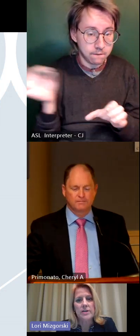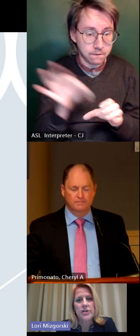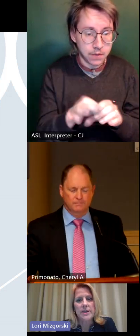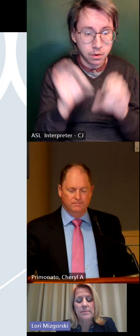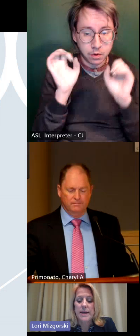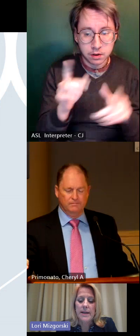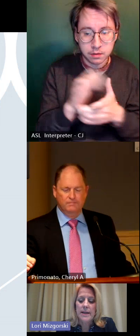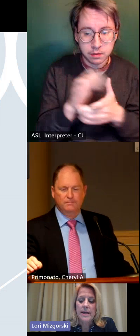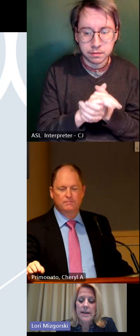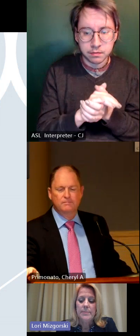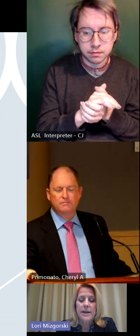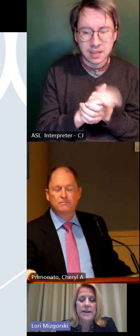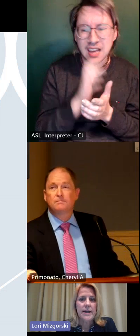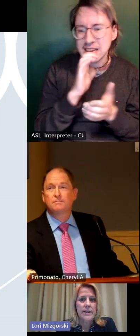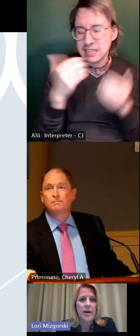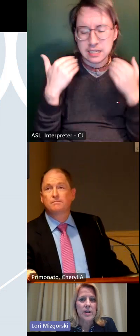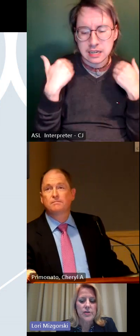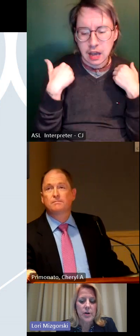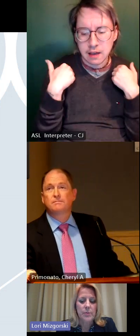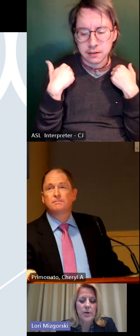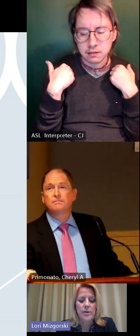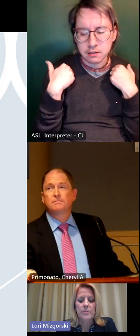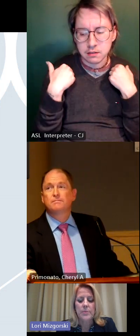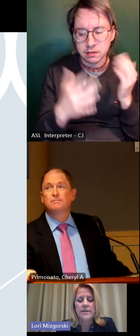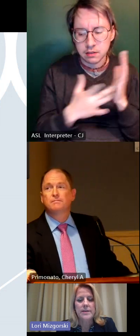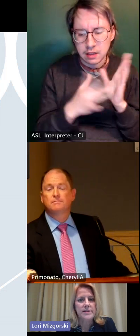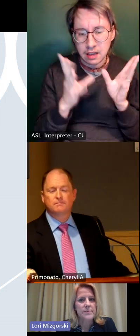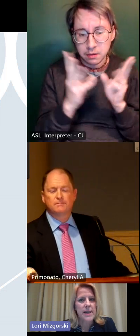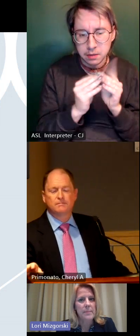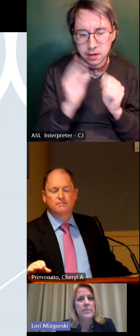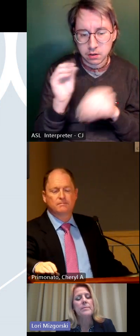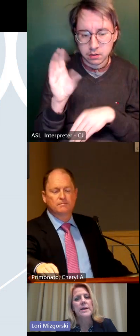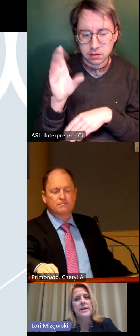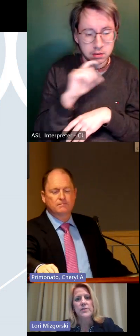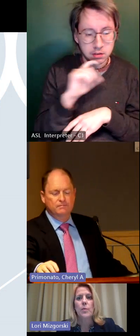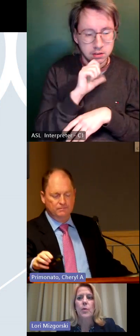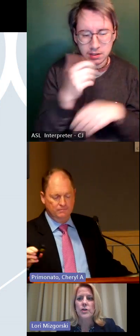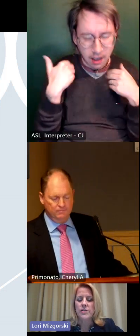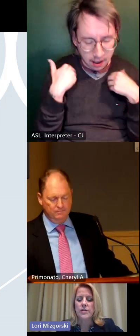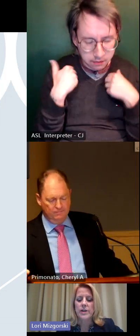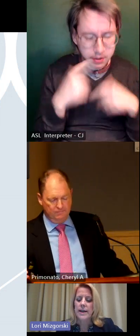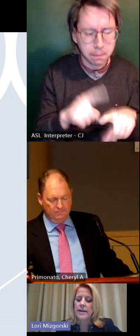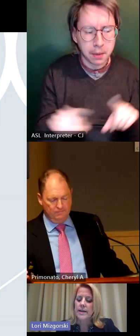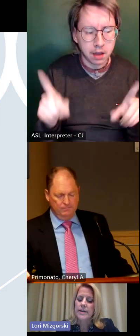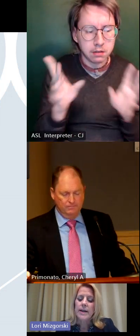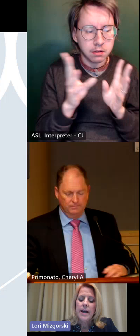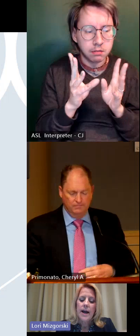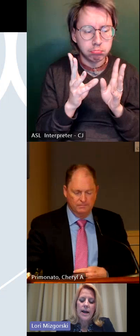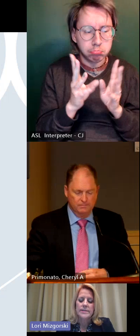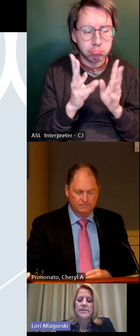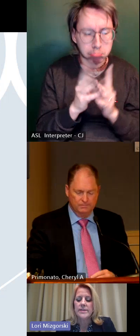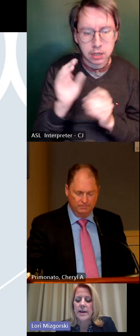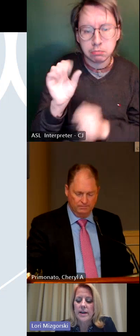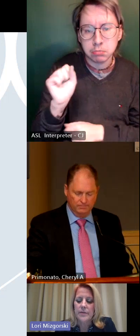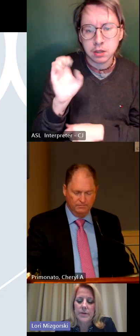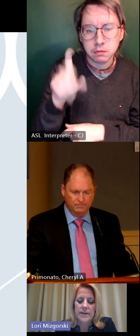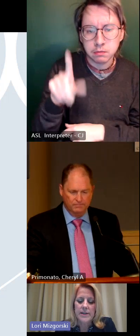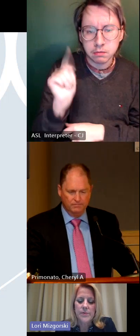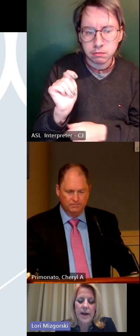have a technology committee meeting in October, but the September minutes were circulated.